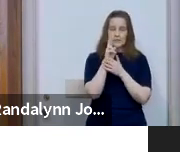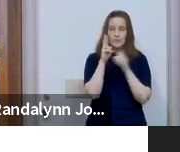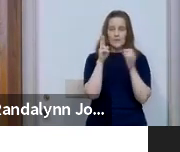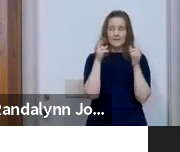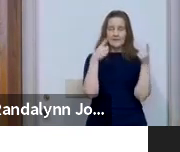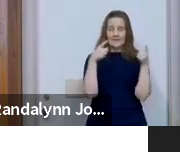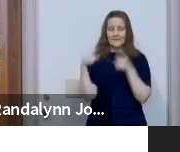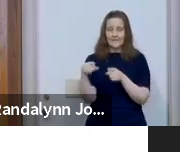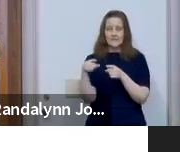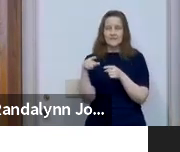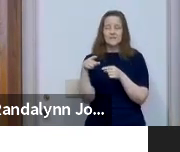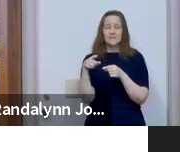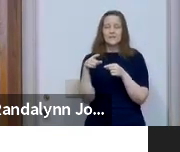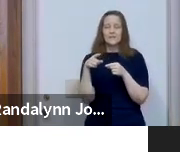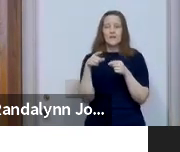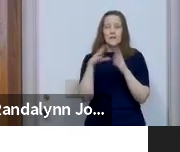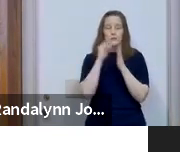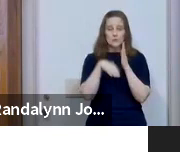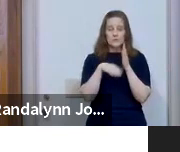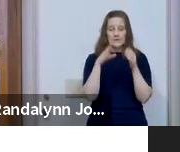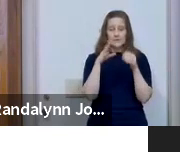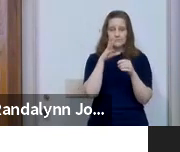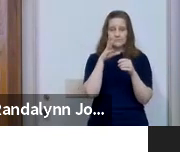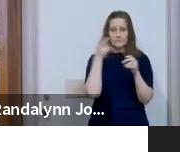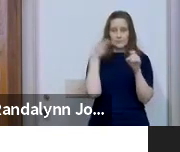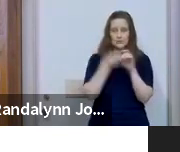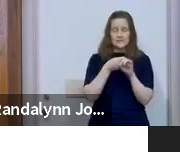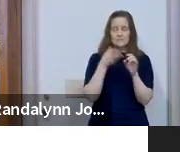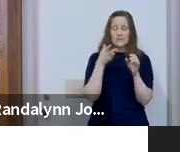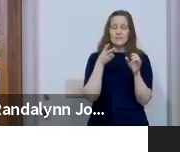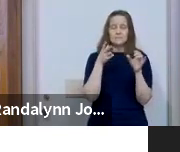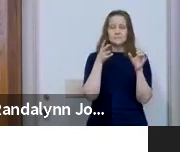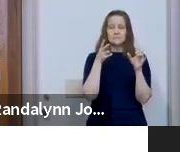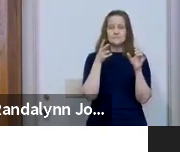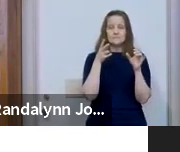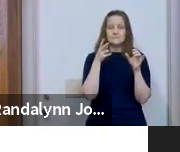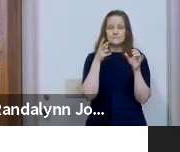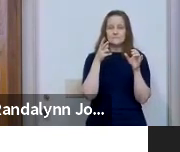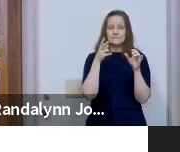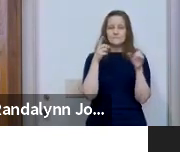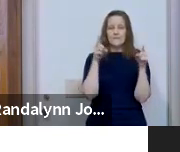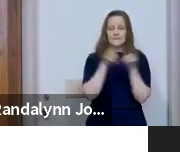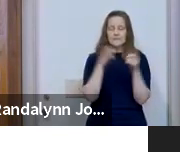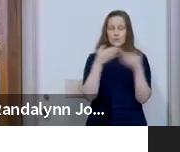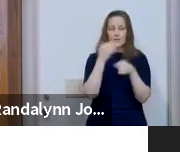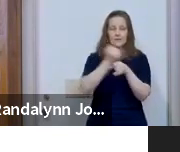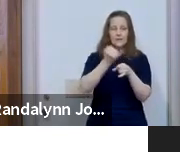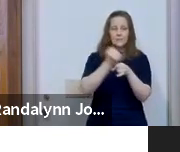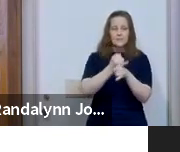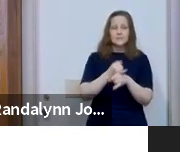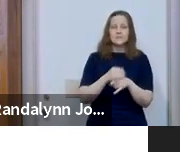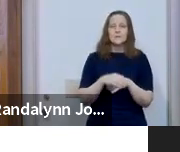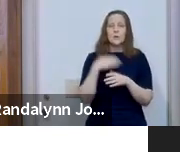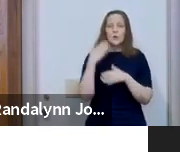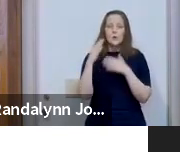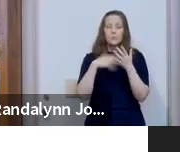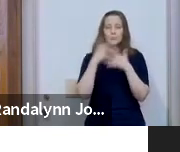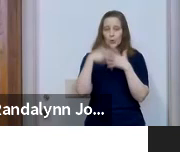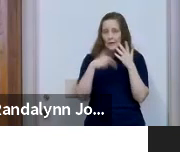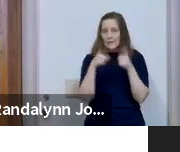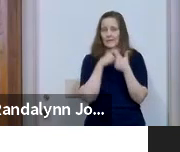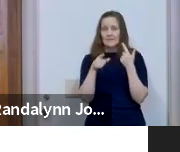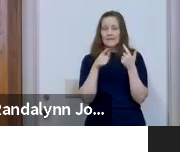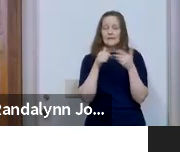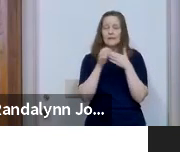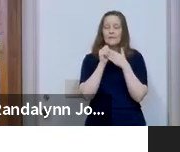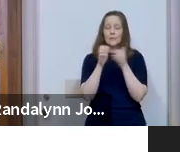but students will be able to participate asynchronously in those activities as they get on campus. Programming will be led by RAs,